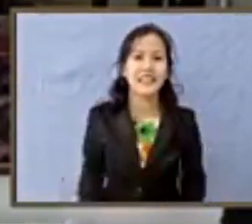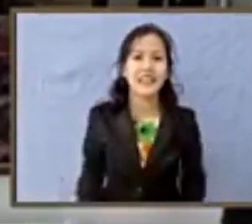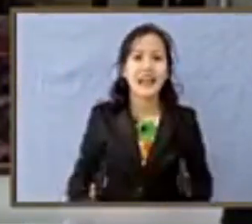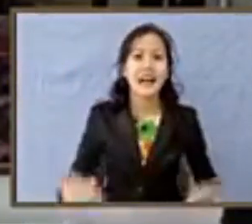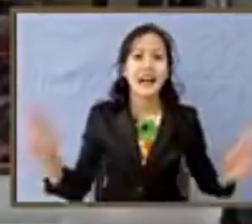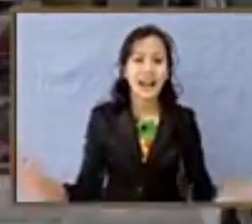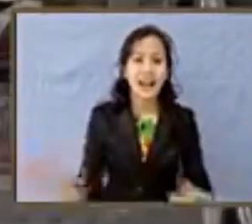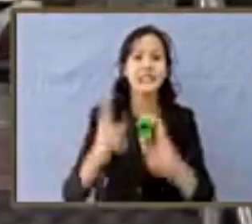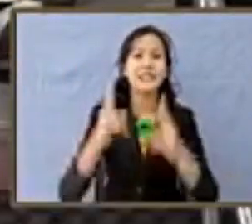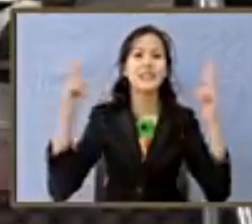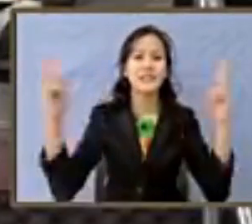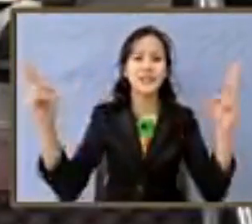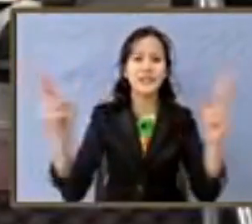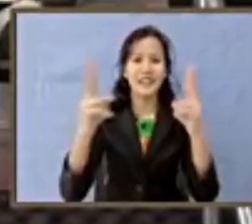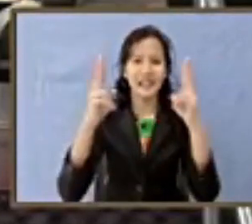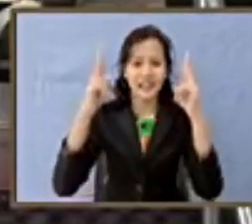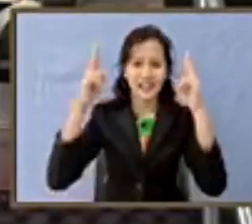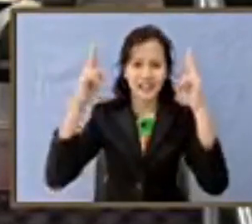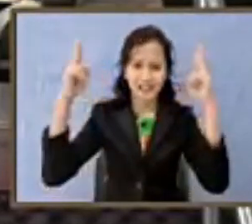above.